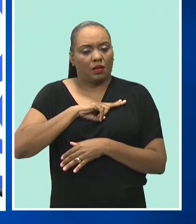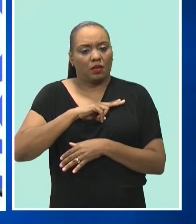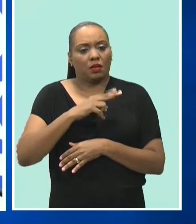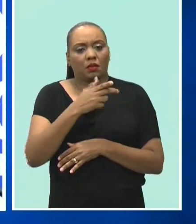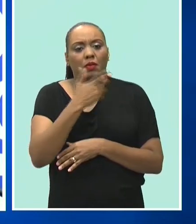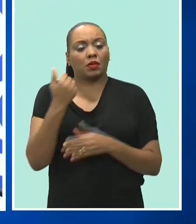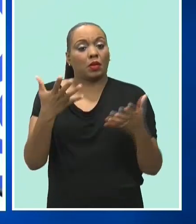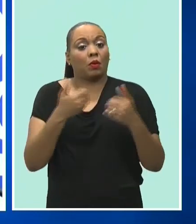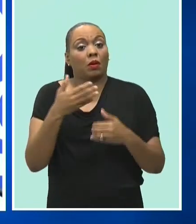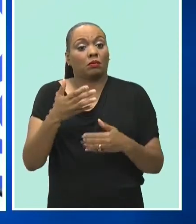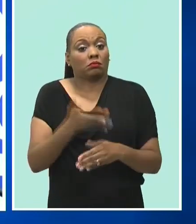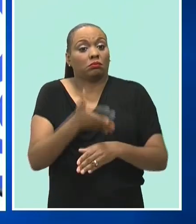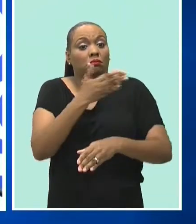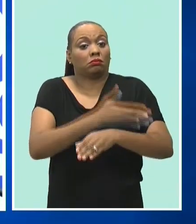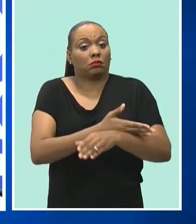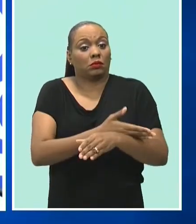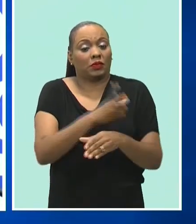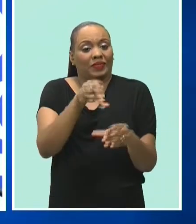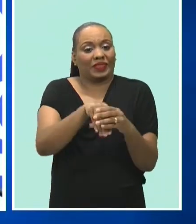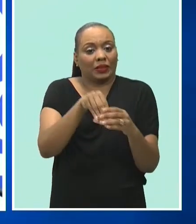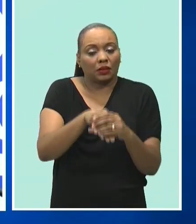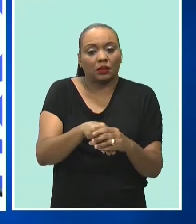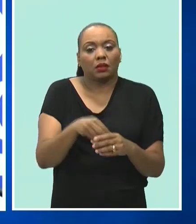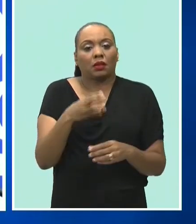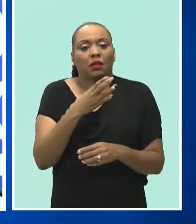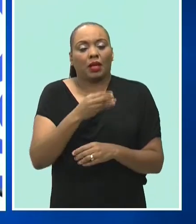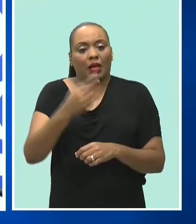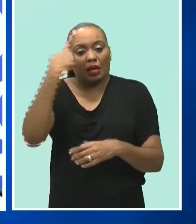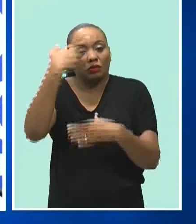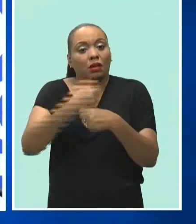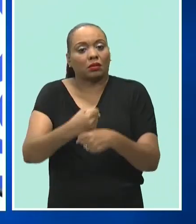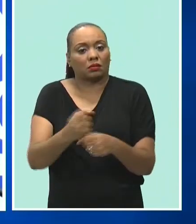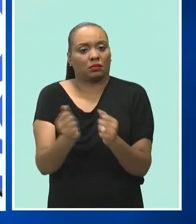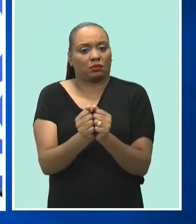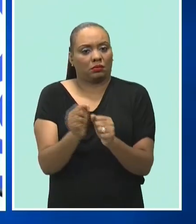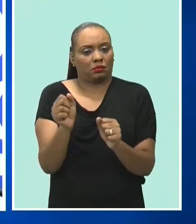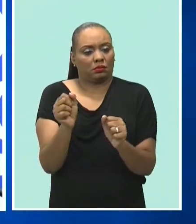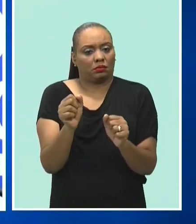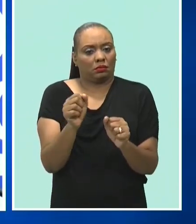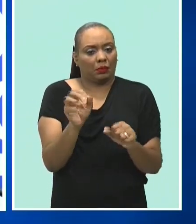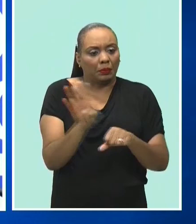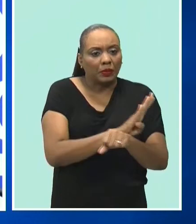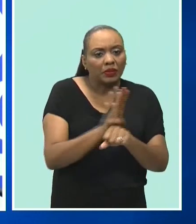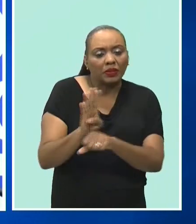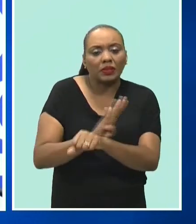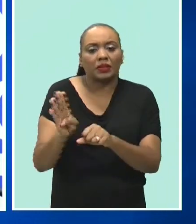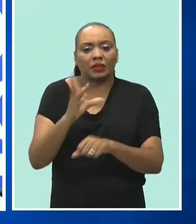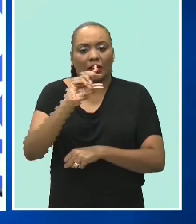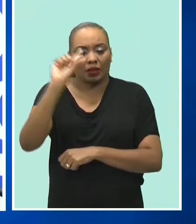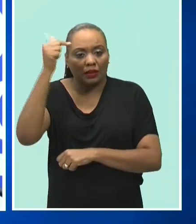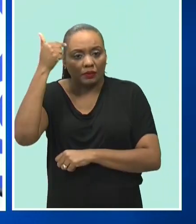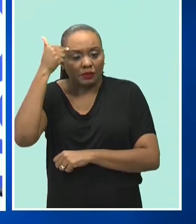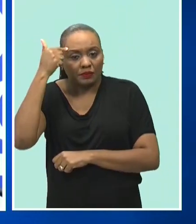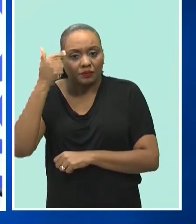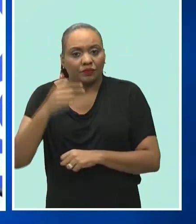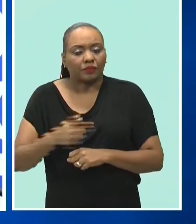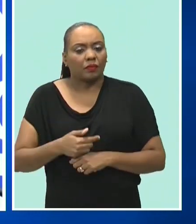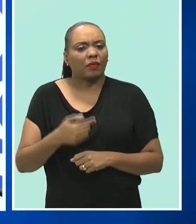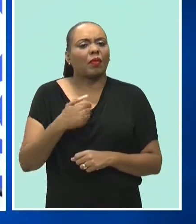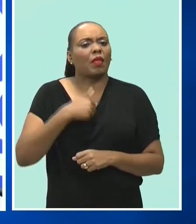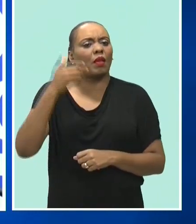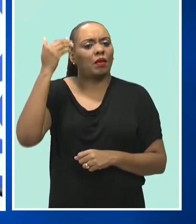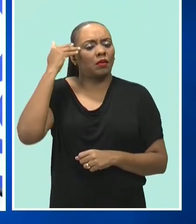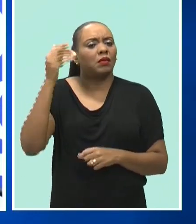and improving trust between commercial partners. As a consumer, I don't need to remind you of the importance of